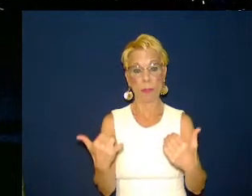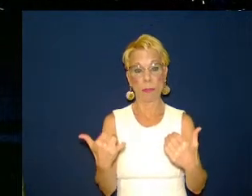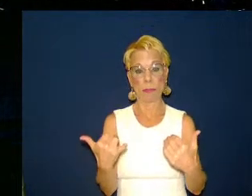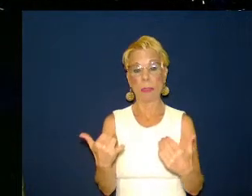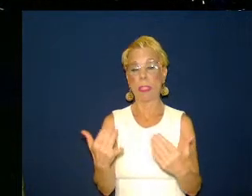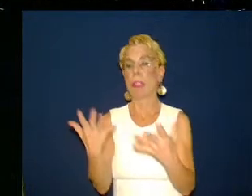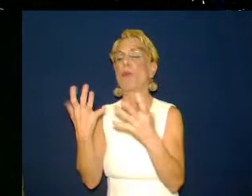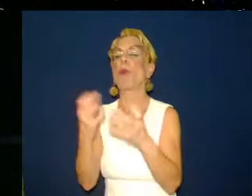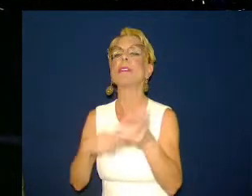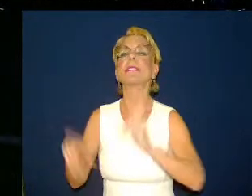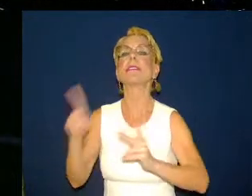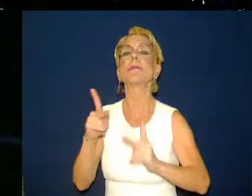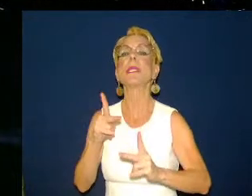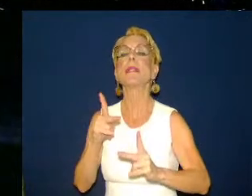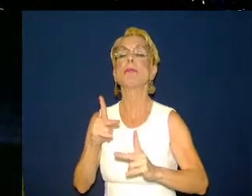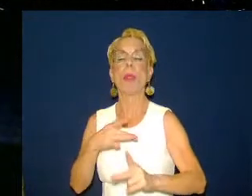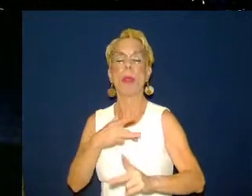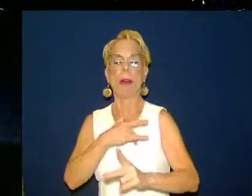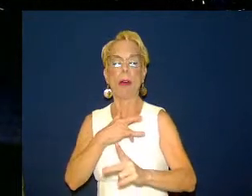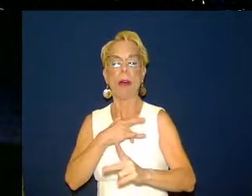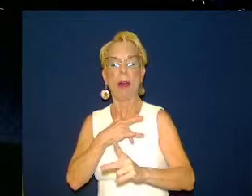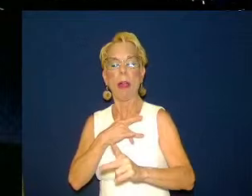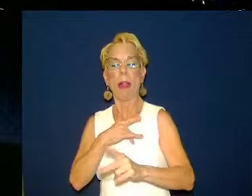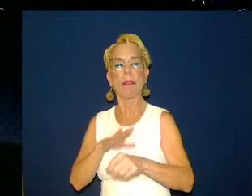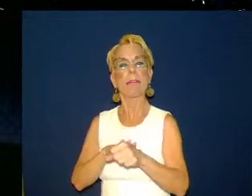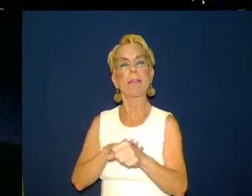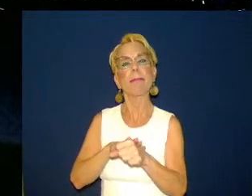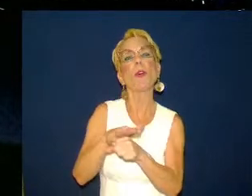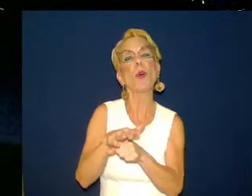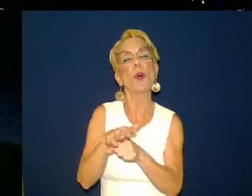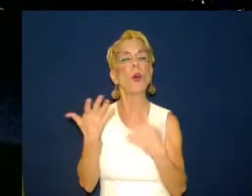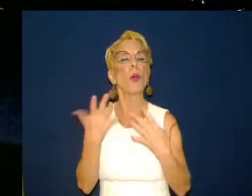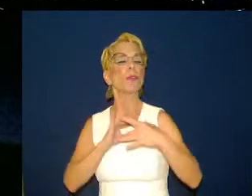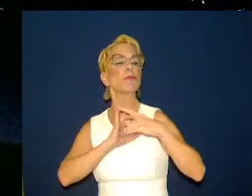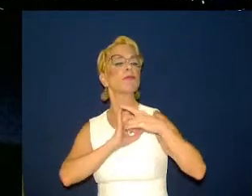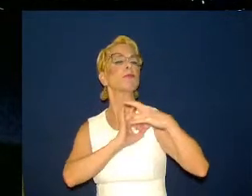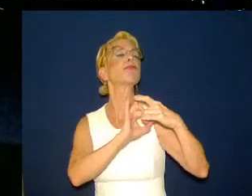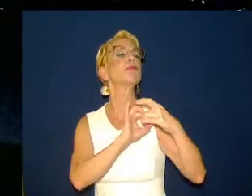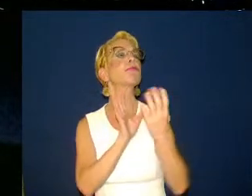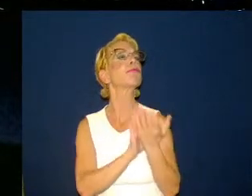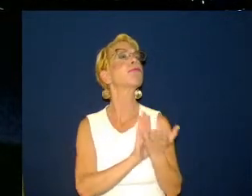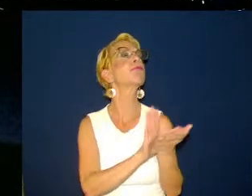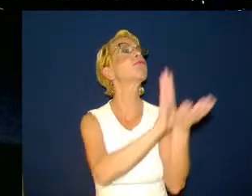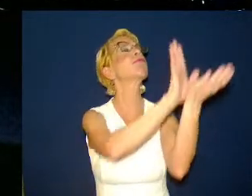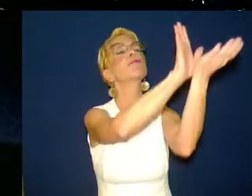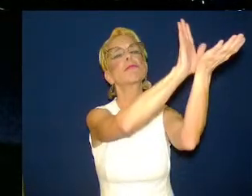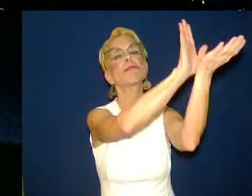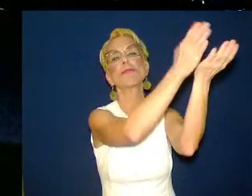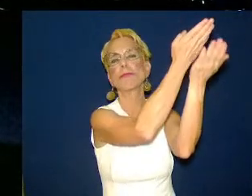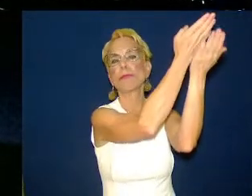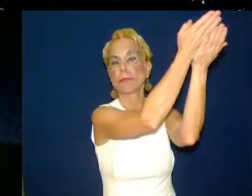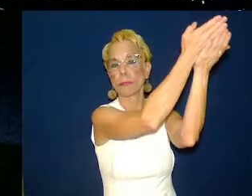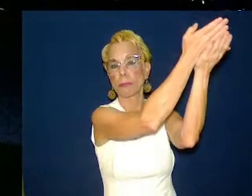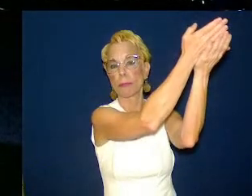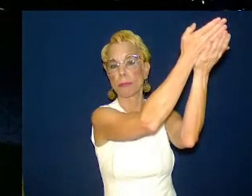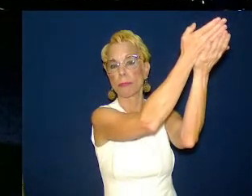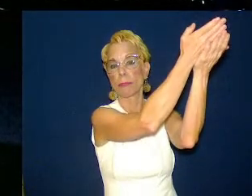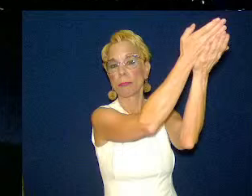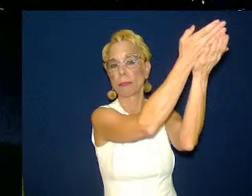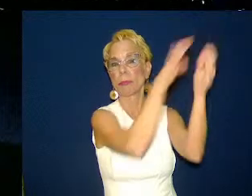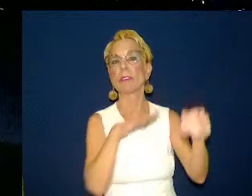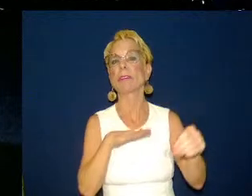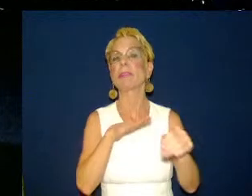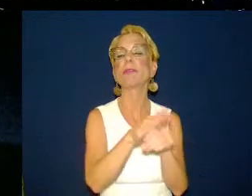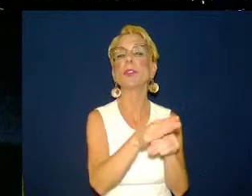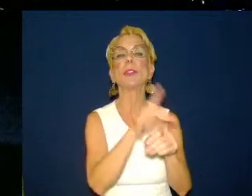Thank you, Holy Spirit. This might be why some of the outside world absolutely despises